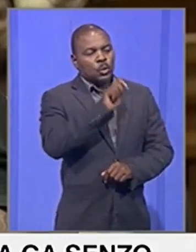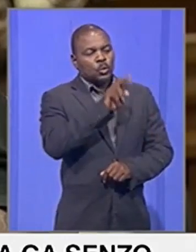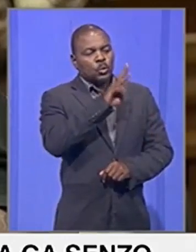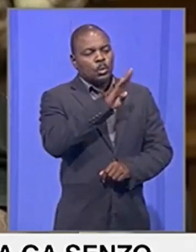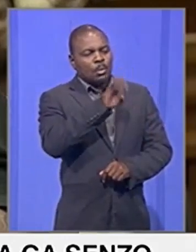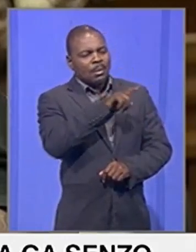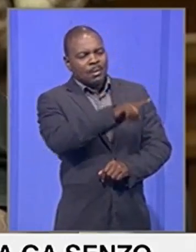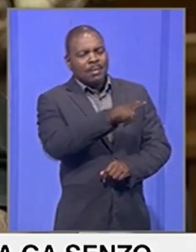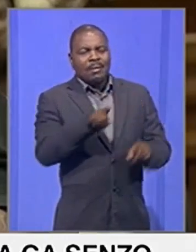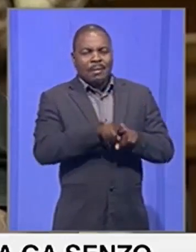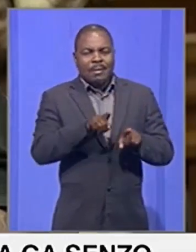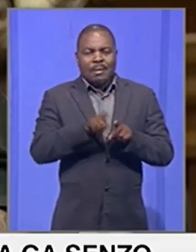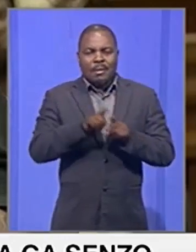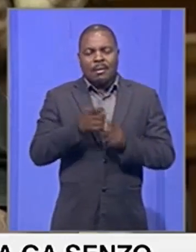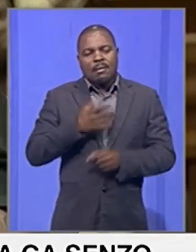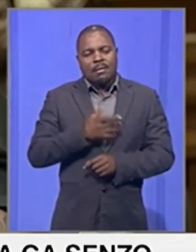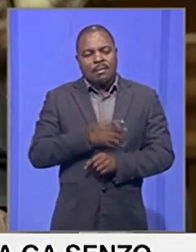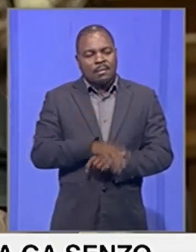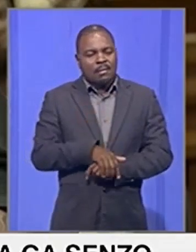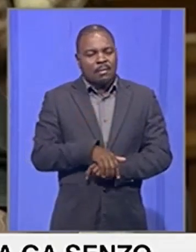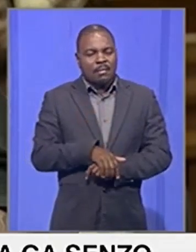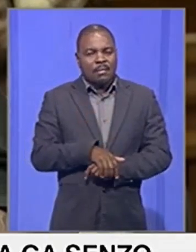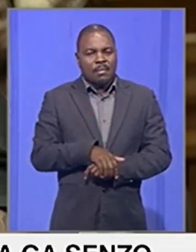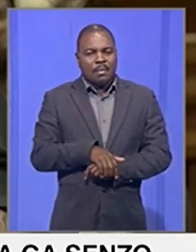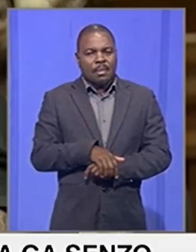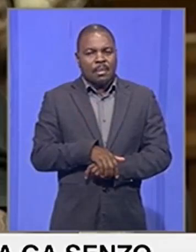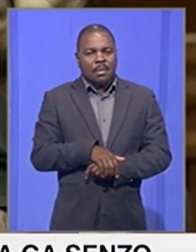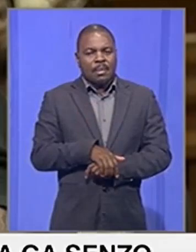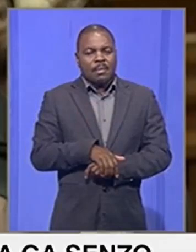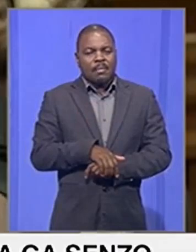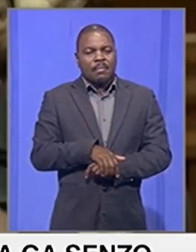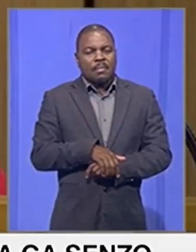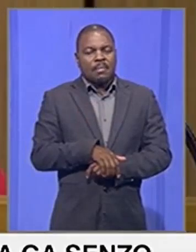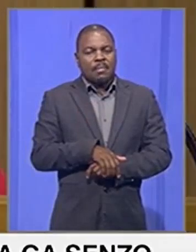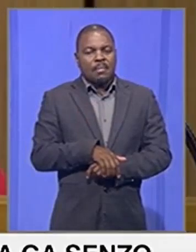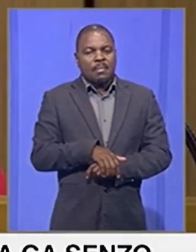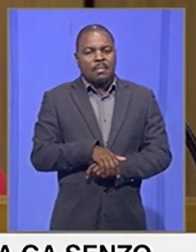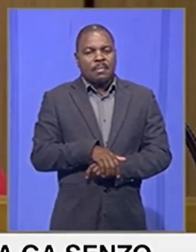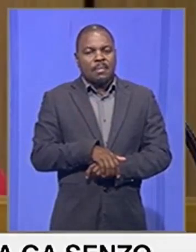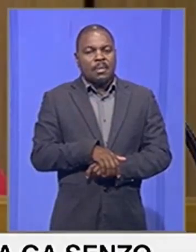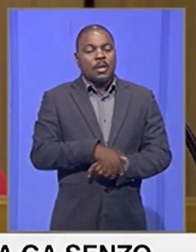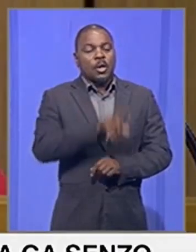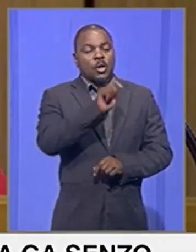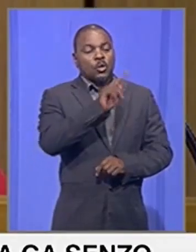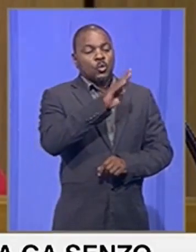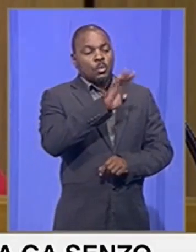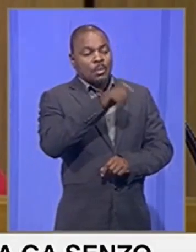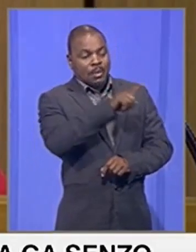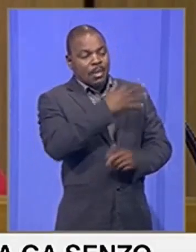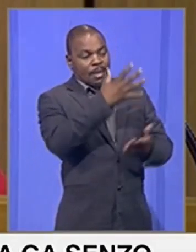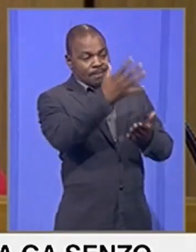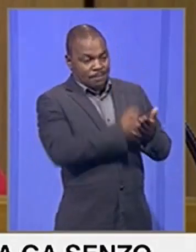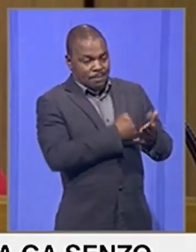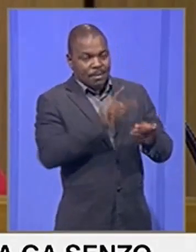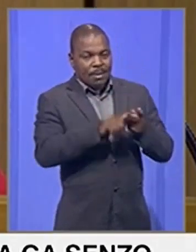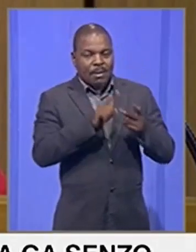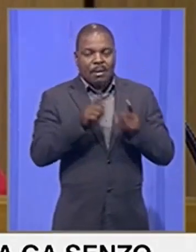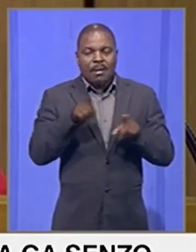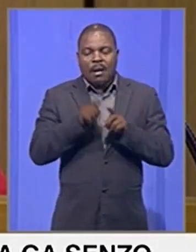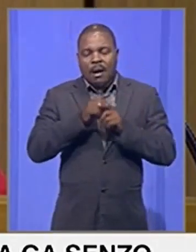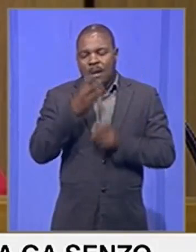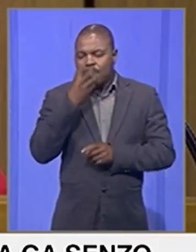umlomo namakhala kanye base bayizoyifasala ngemuva bayibambe bayiqinise kanje. They would take the tube, then close my mouth